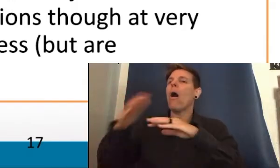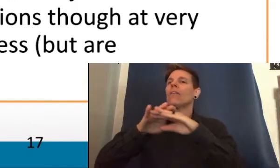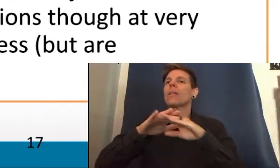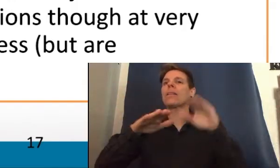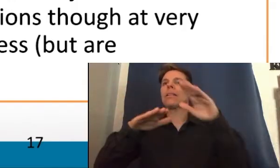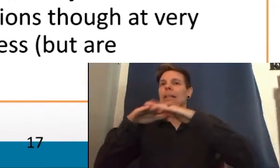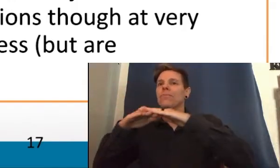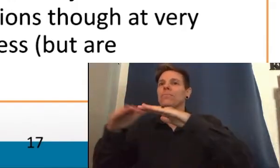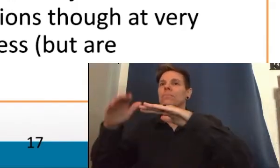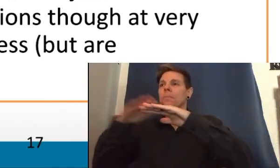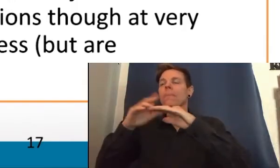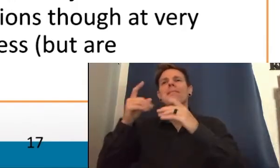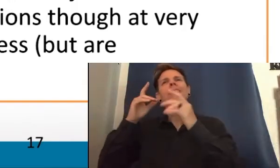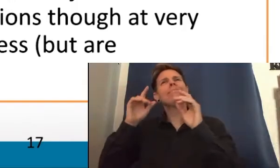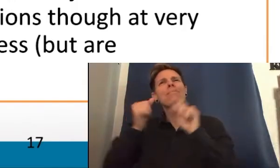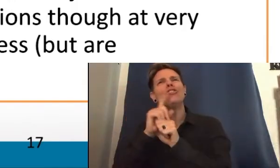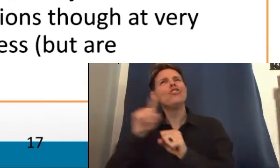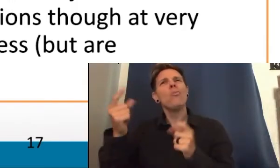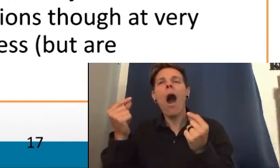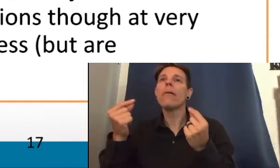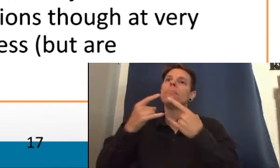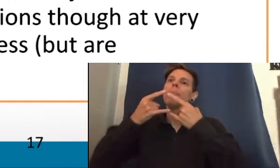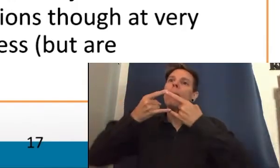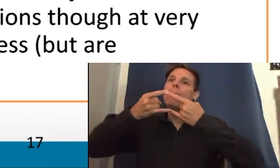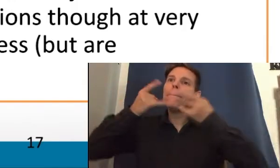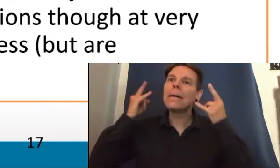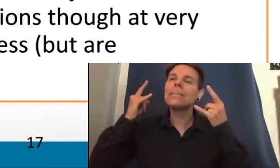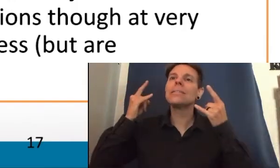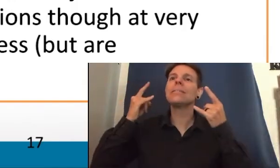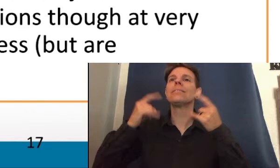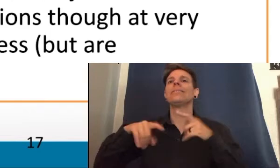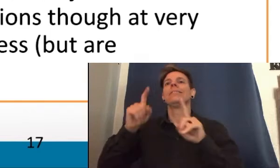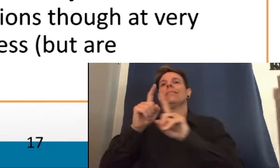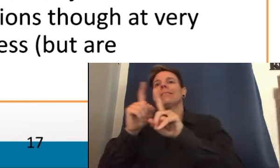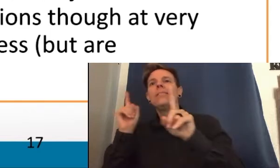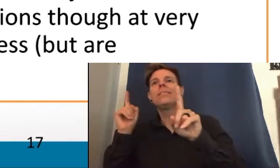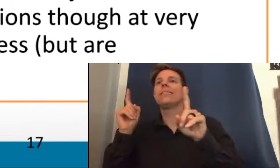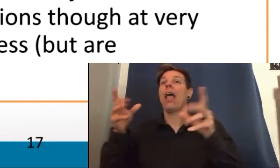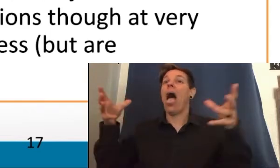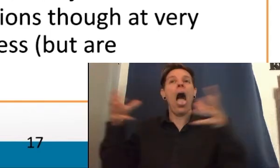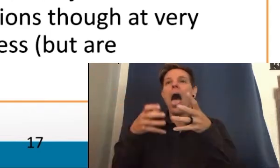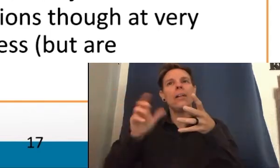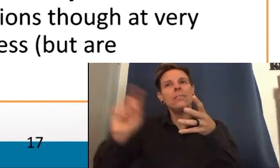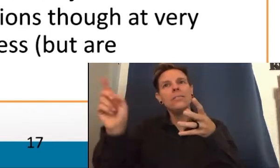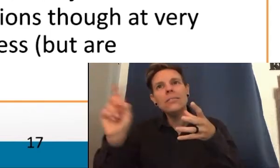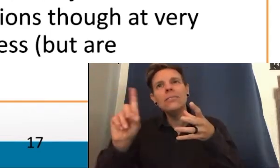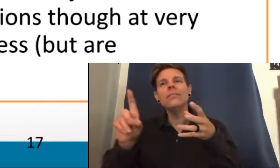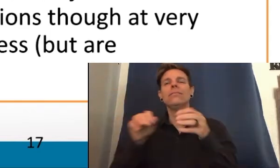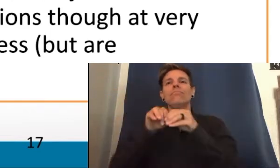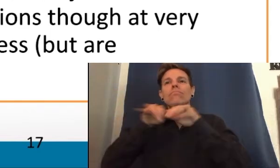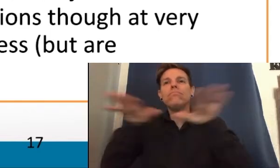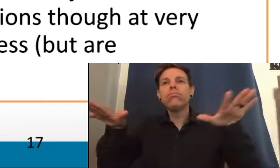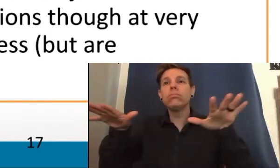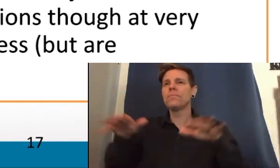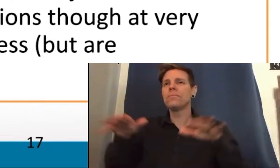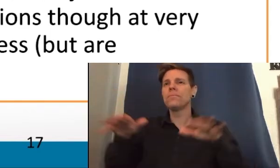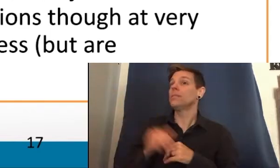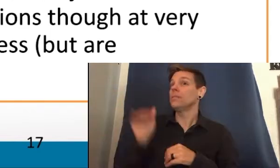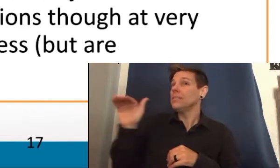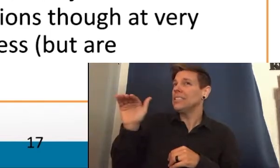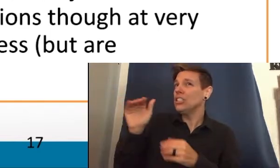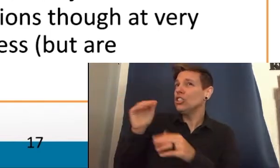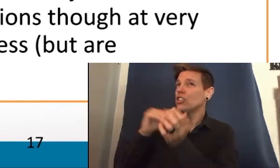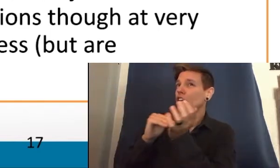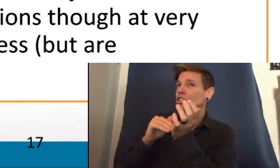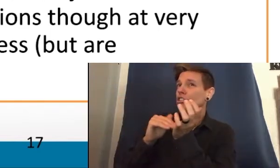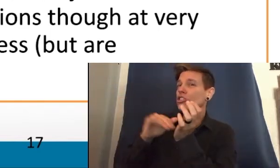into crowded, poorly ventilated circumstances. And Dr. Johnson, did you want to pile on here? Sure, I think that